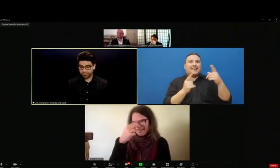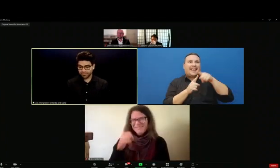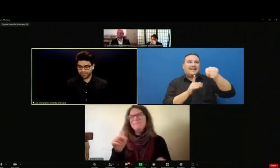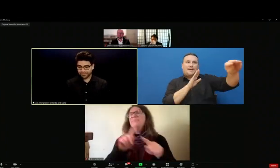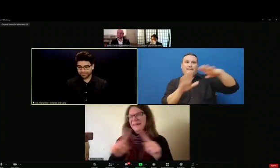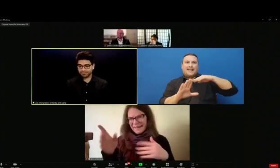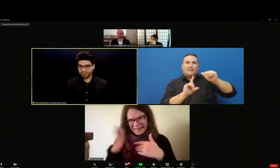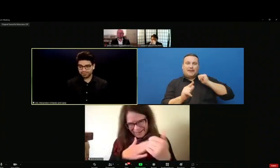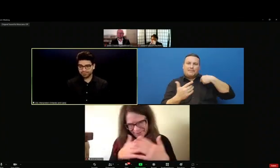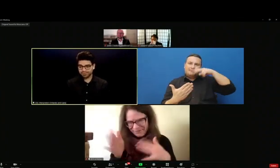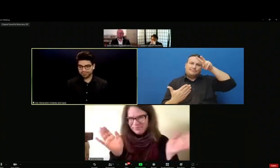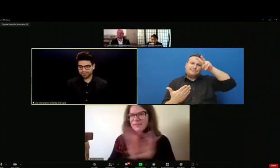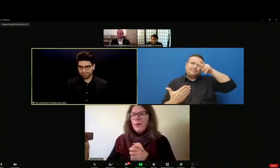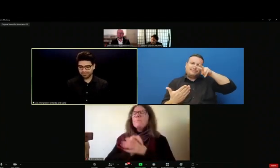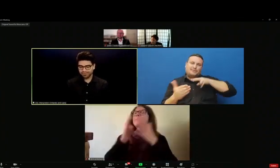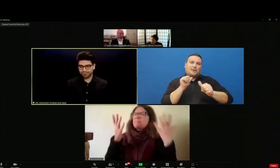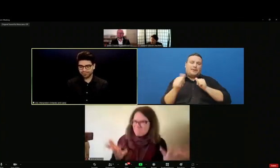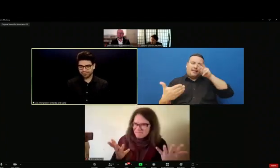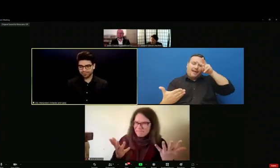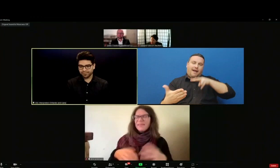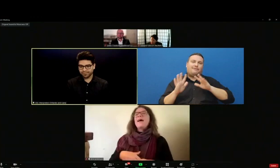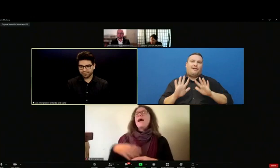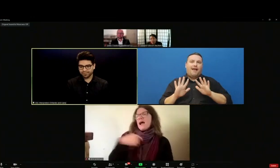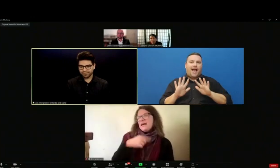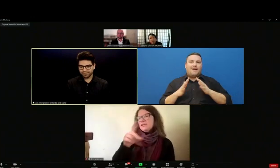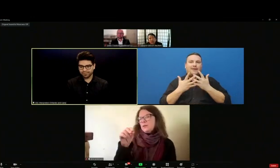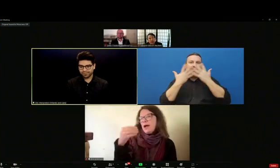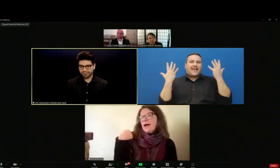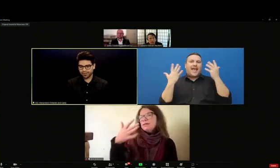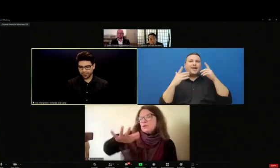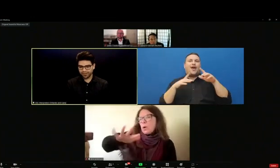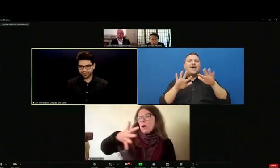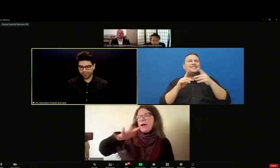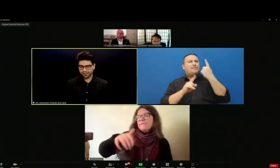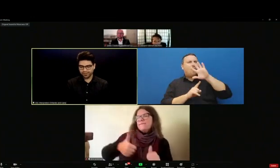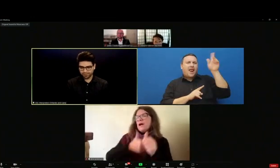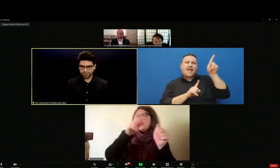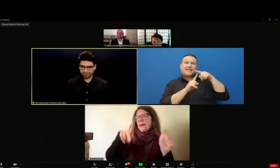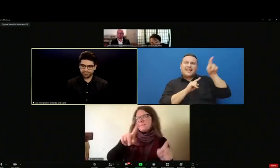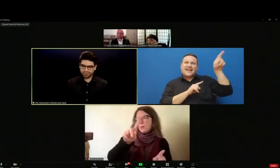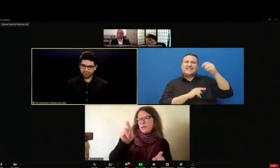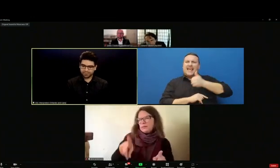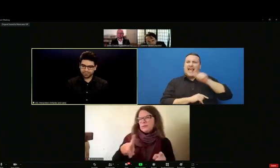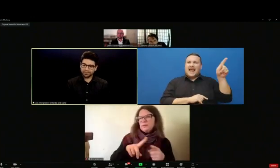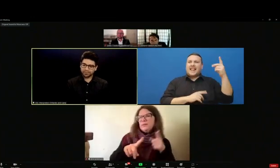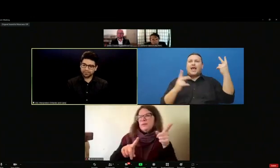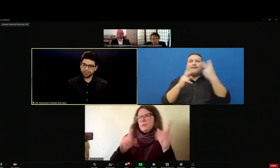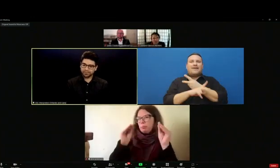read it. They did it similar in Canada, but they do not do that in the USA.